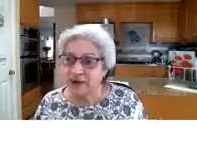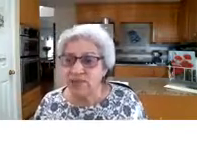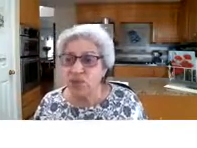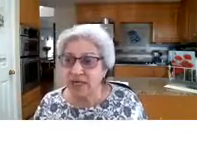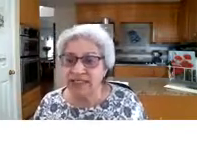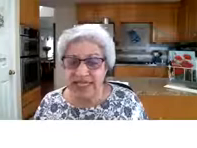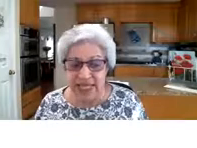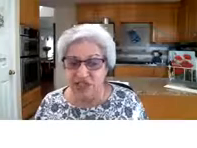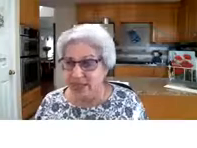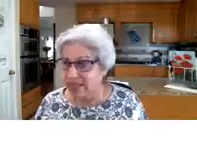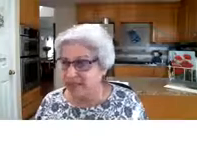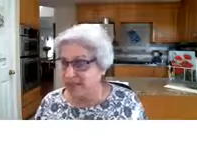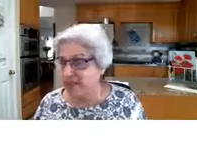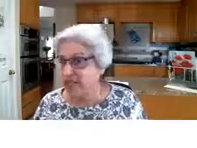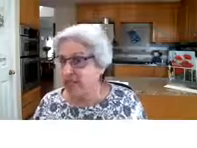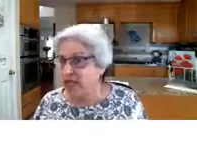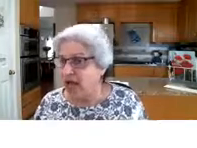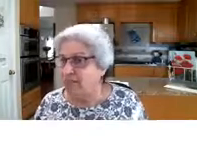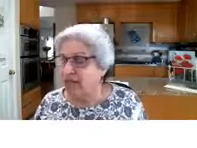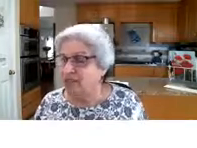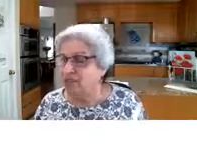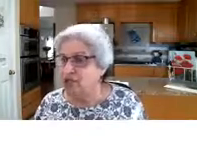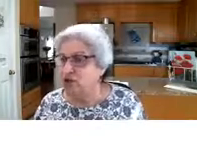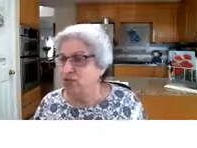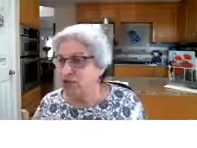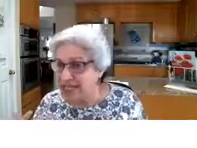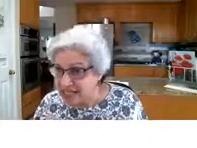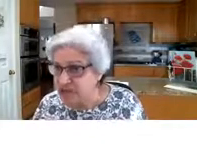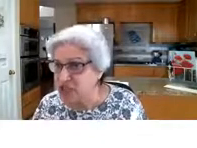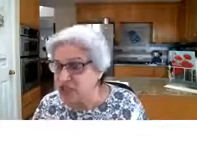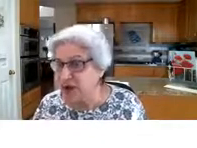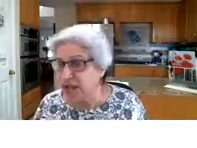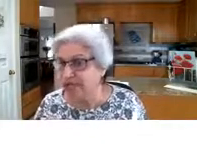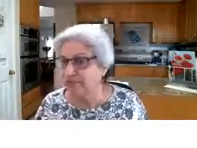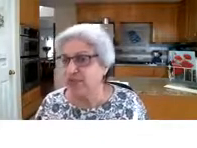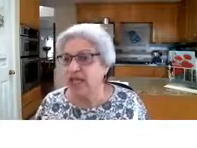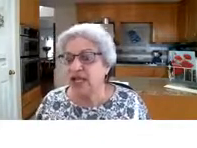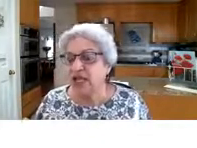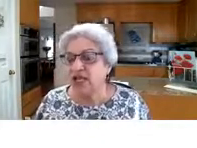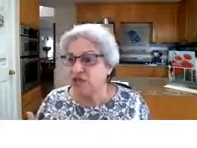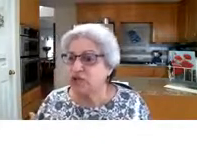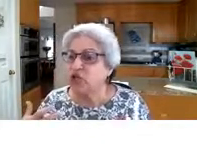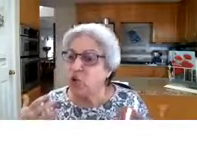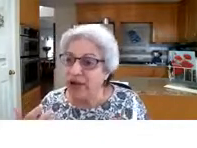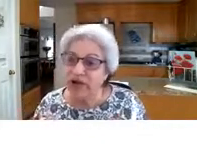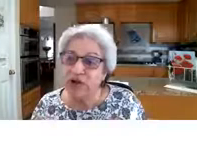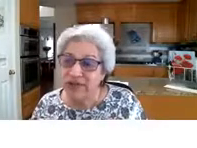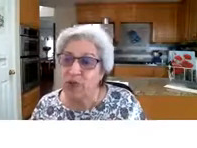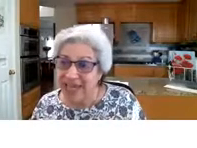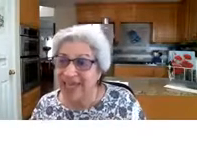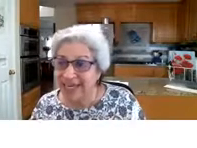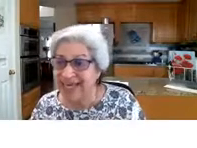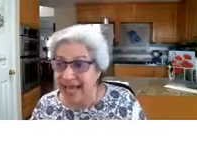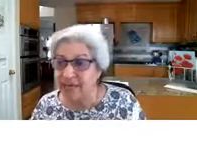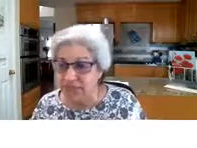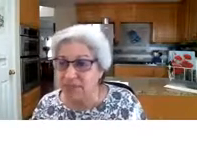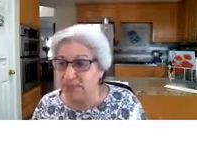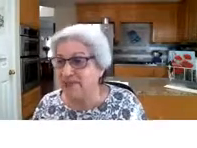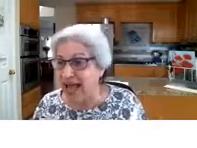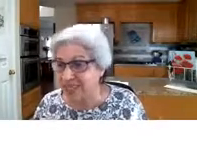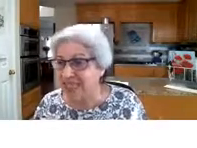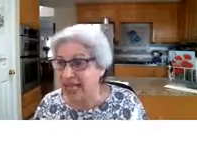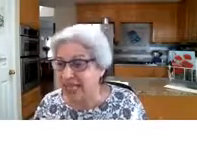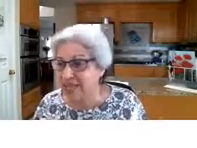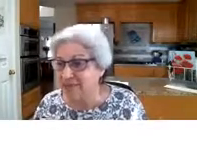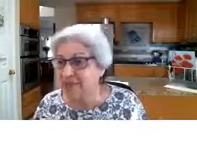is that they're more contagious. And so they're easier to spread. So the quicker that we can get